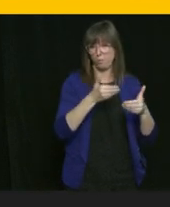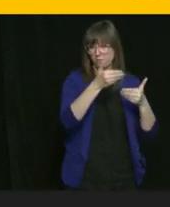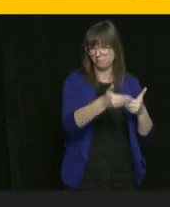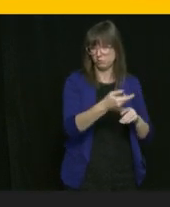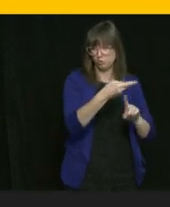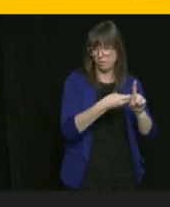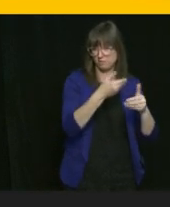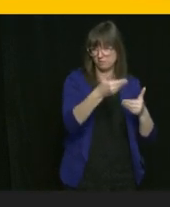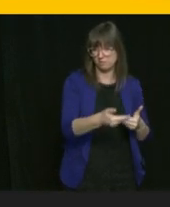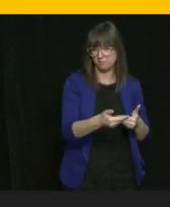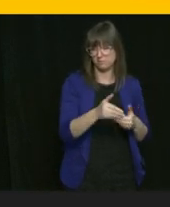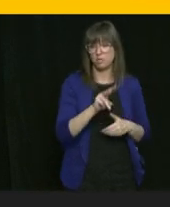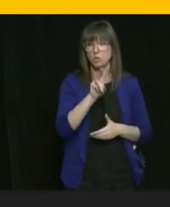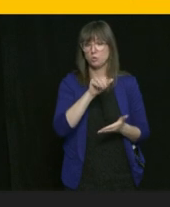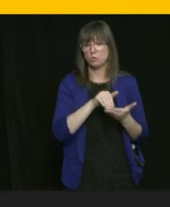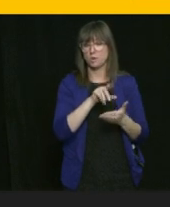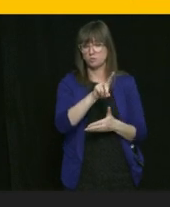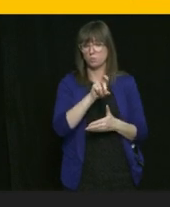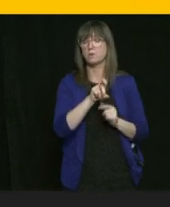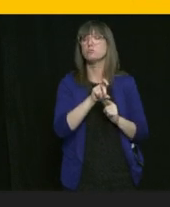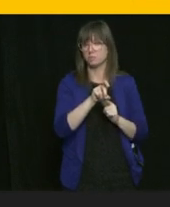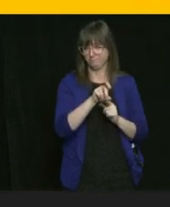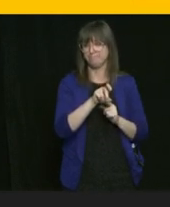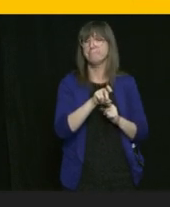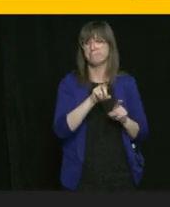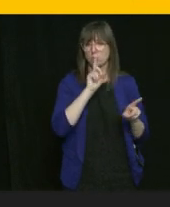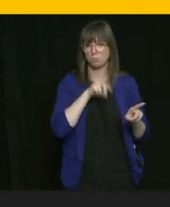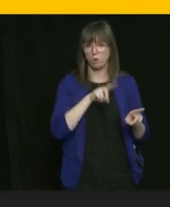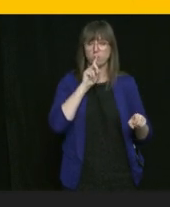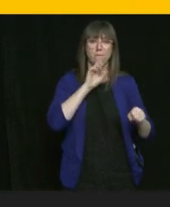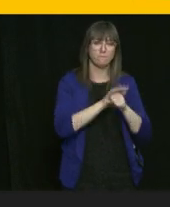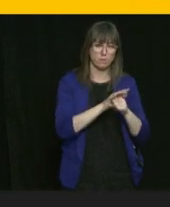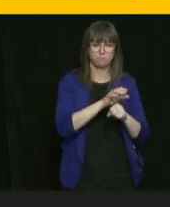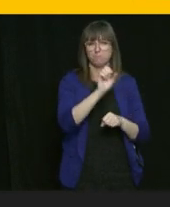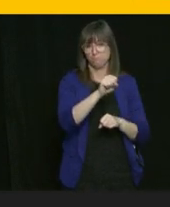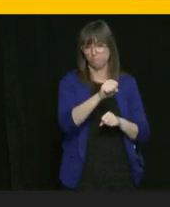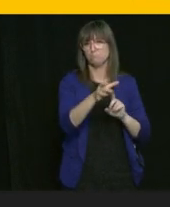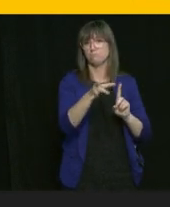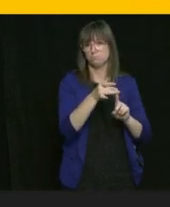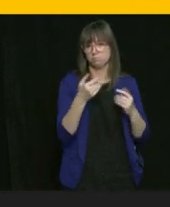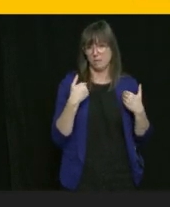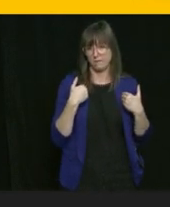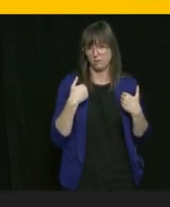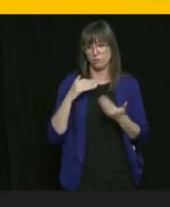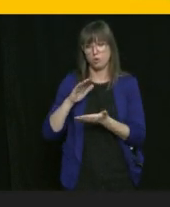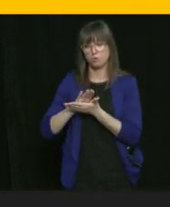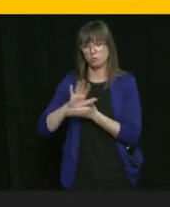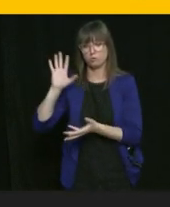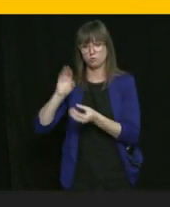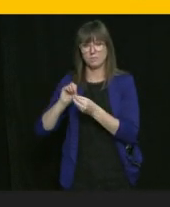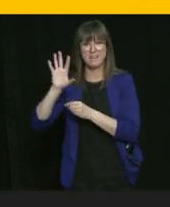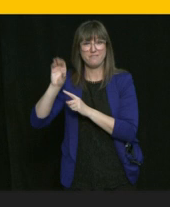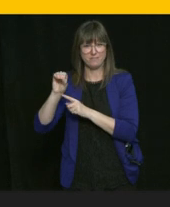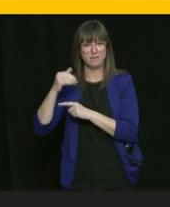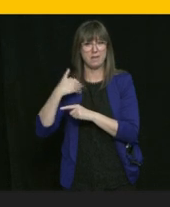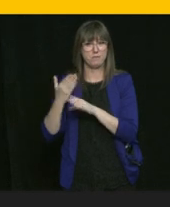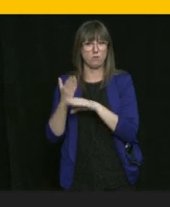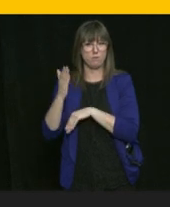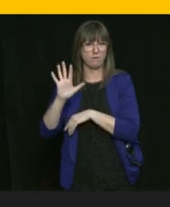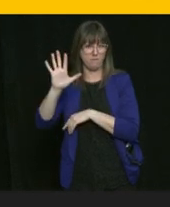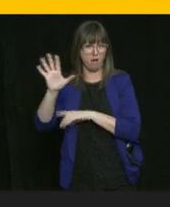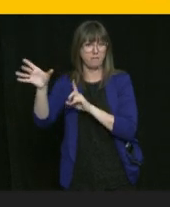approximately 2,100 have reported at least one confirmed case, and over 50 schools have reported 5 or more cases.